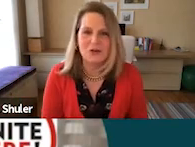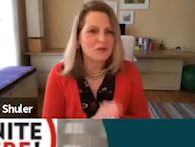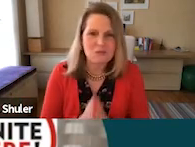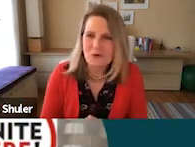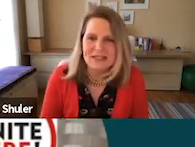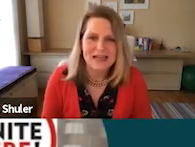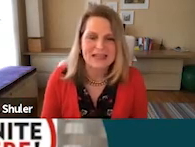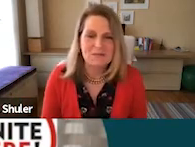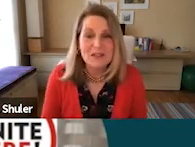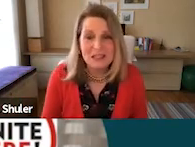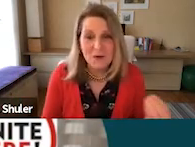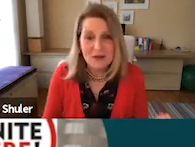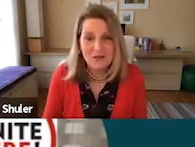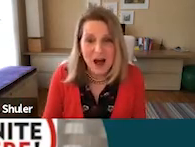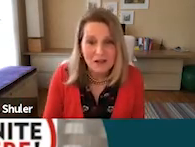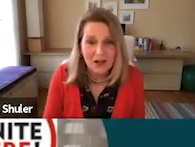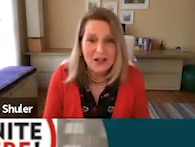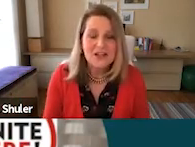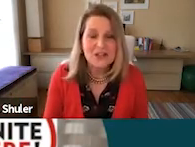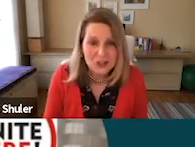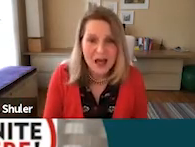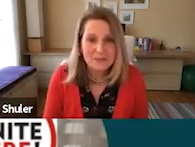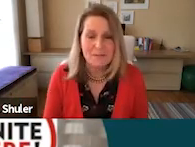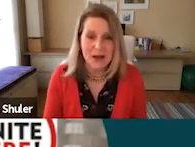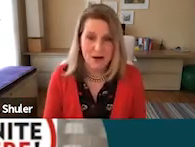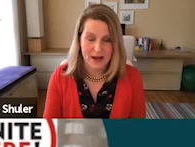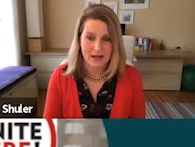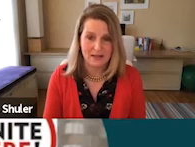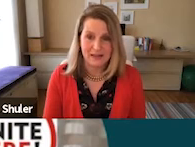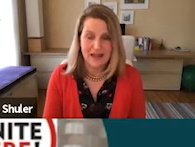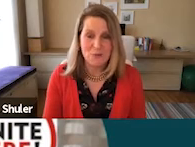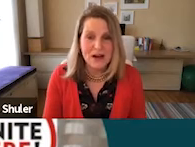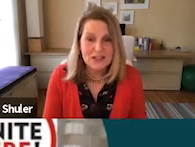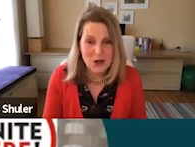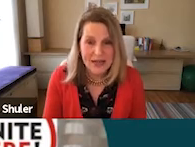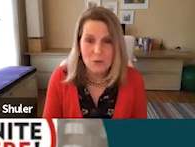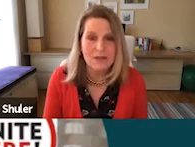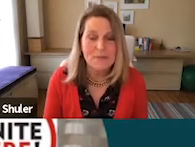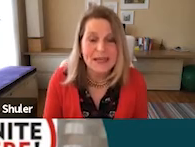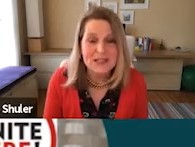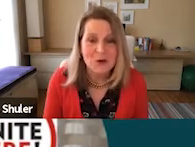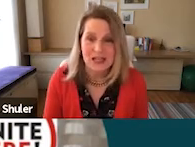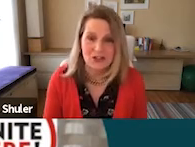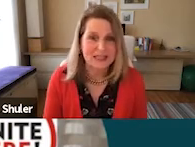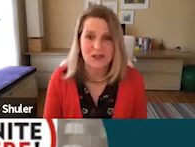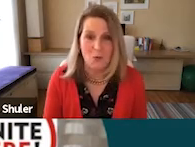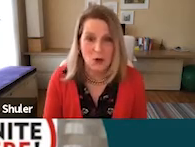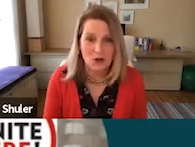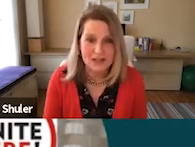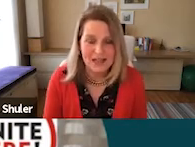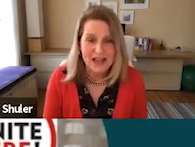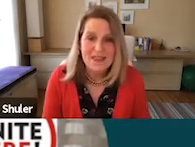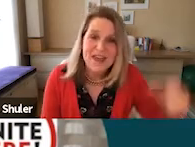bartenders, servers, room attendants, mostly women of color, stood up to Marriott and went on strike at one of the biggest hotel chains